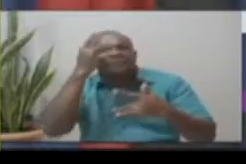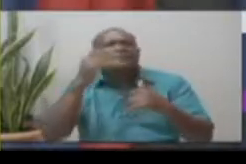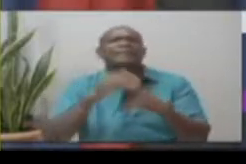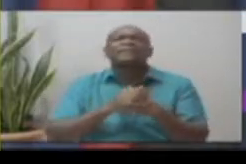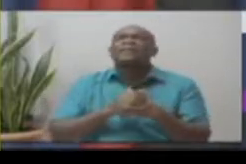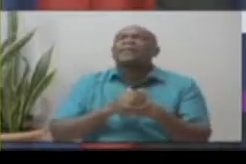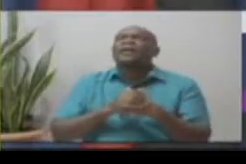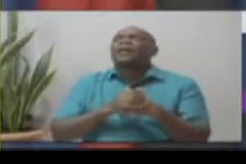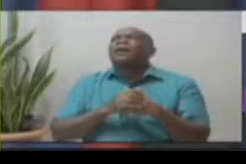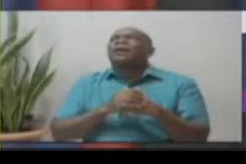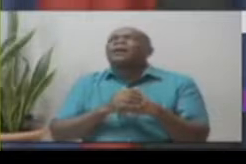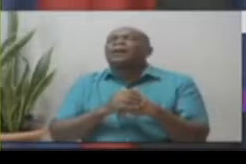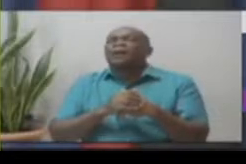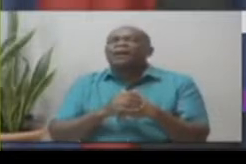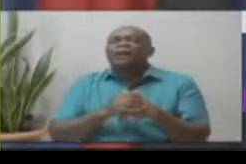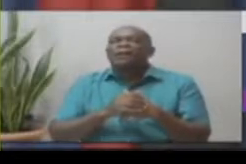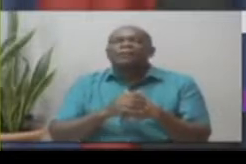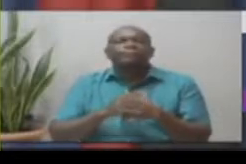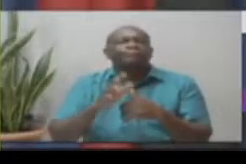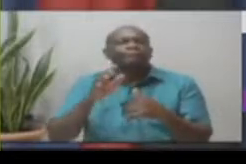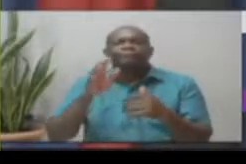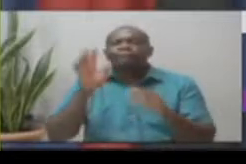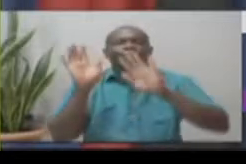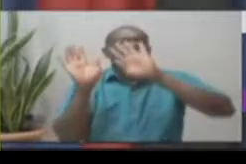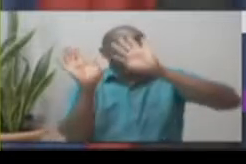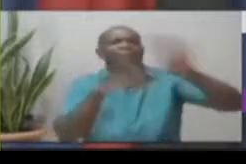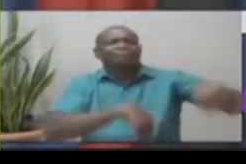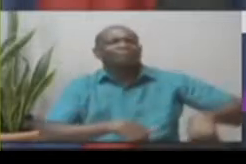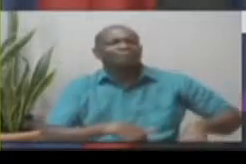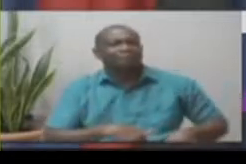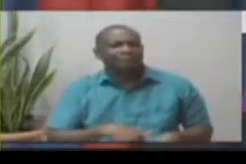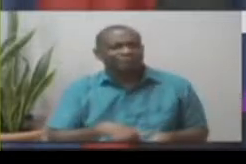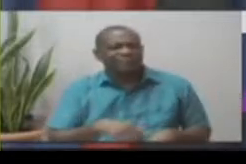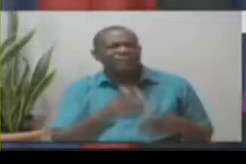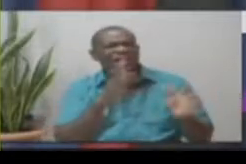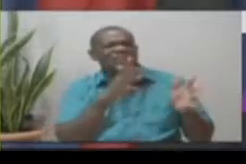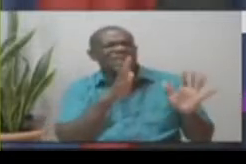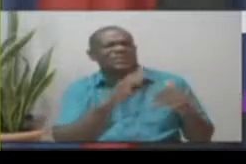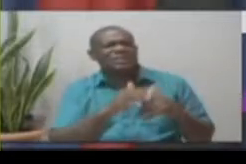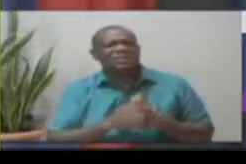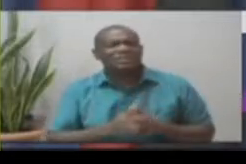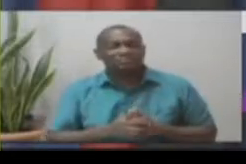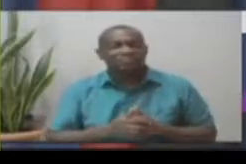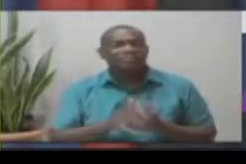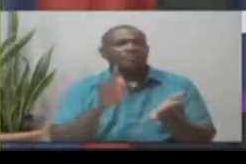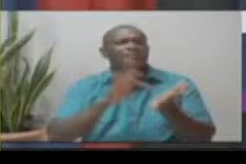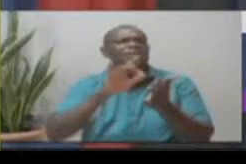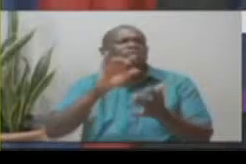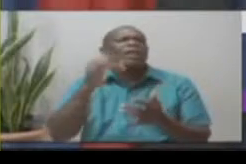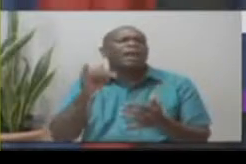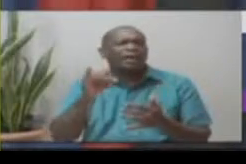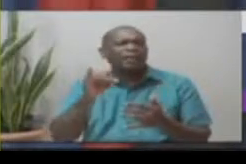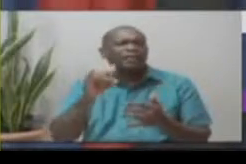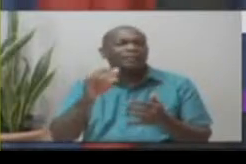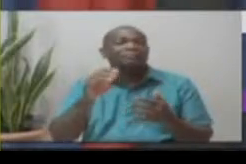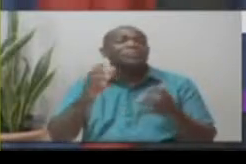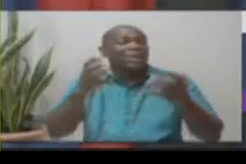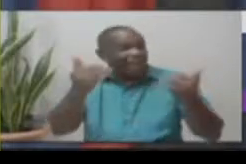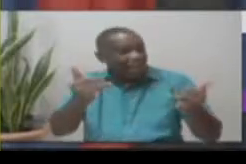Ministry of Health, that would end in mid-July. We now have vaccines. That brings us to the point